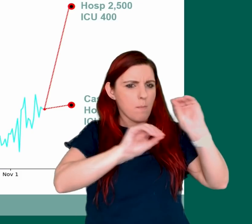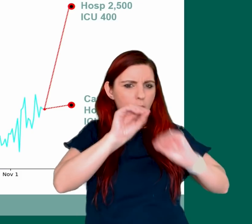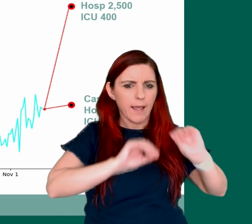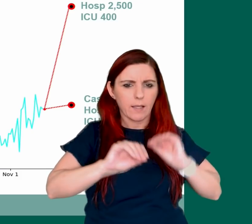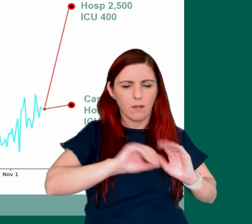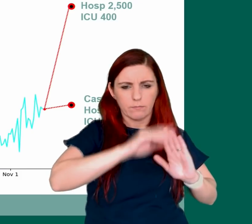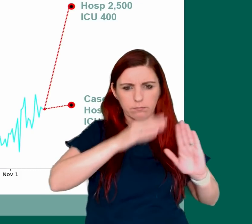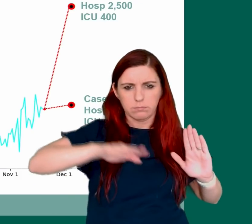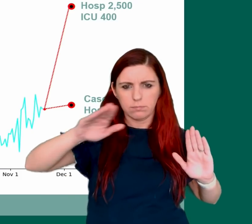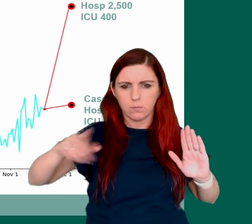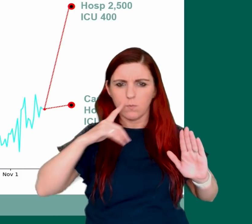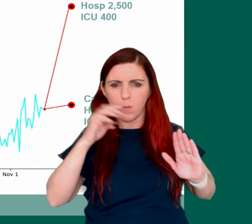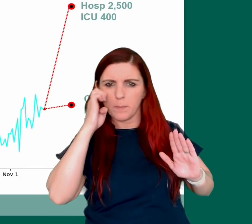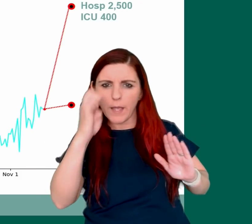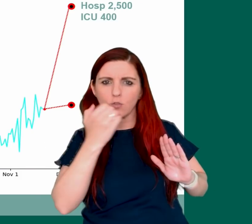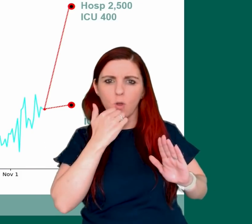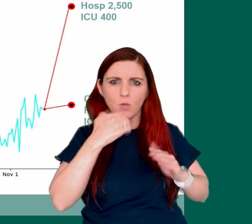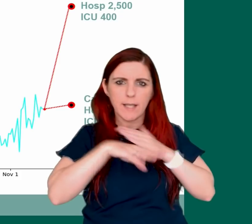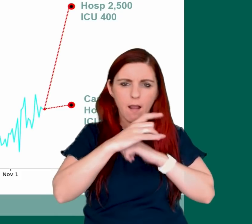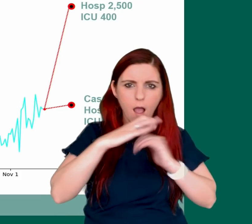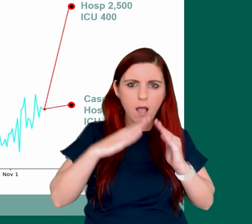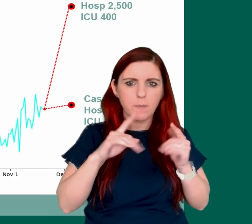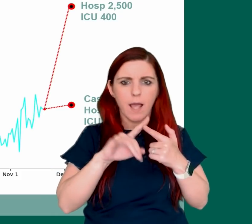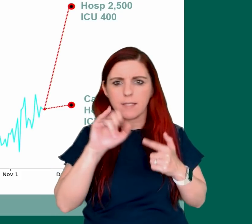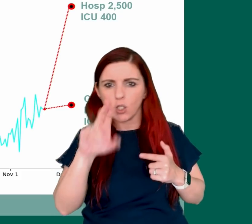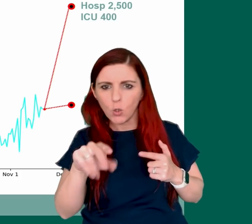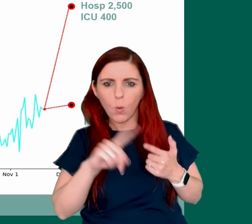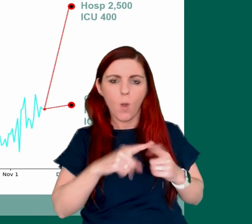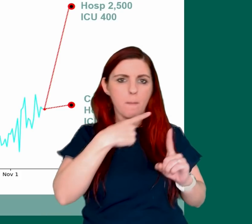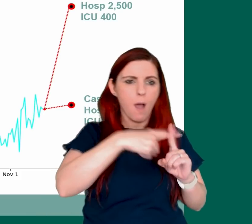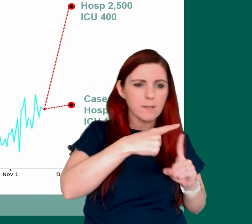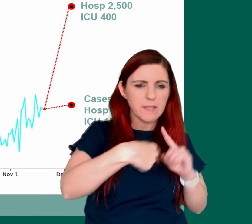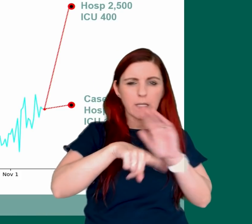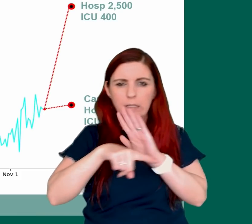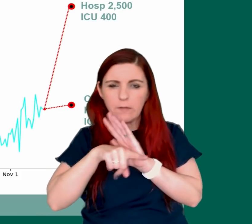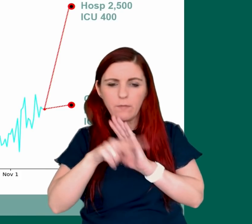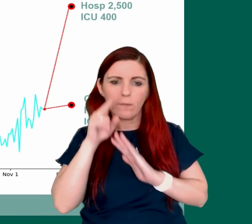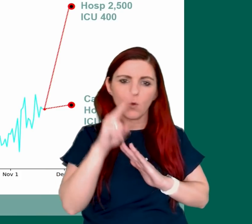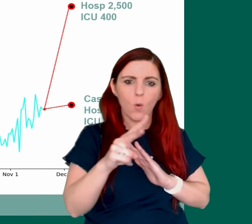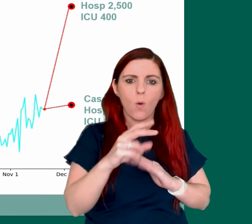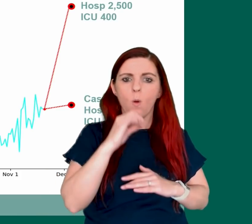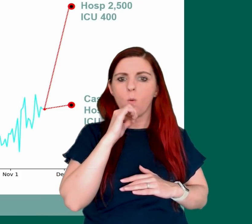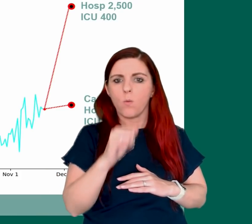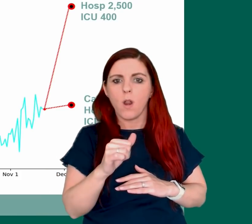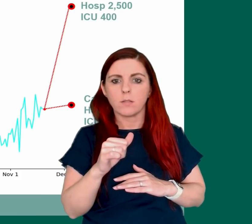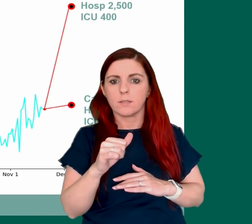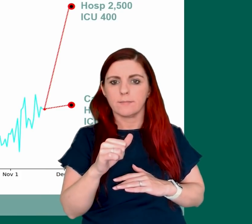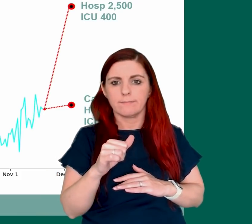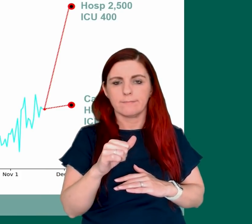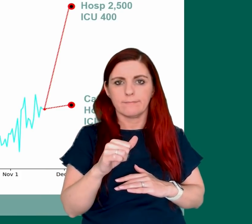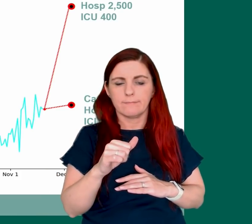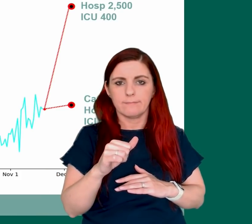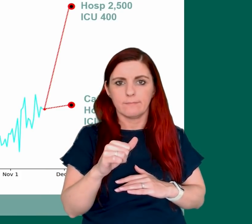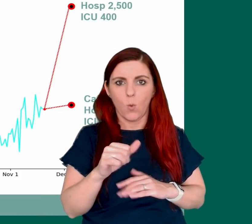range in terms of impact on cases, hospitalisation, ICU, from pessimistic to optimistic. We are not helpless bystanders here. It's not as if